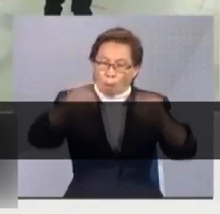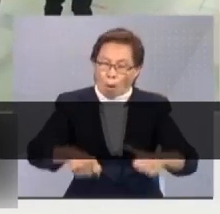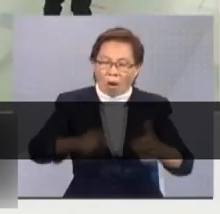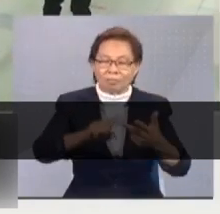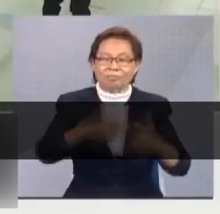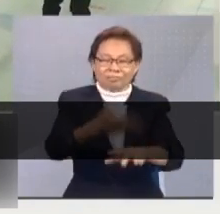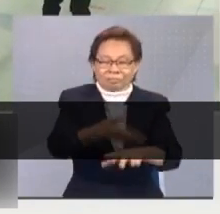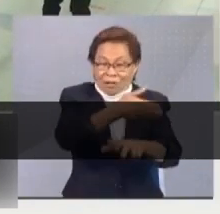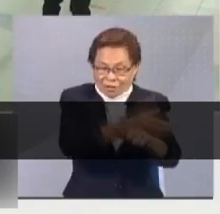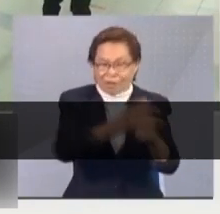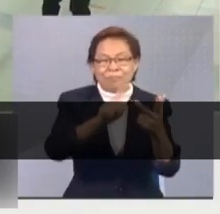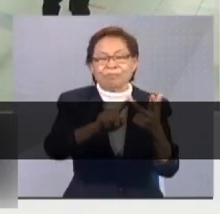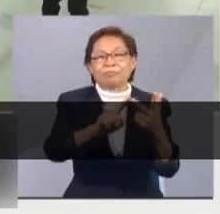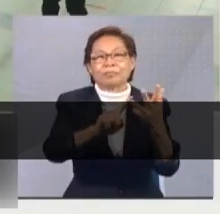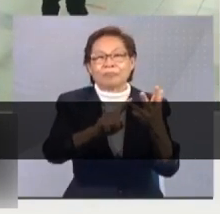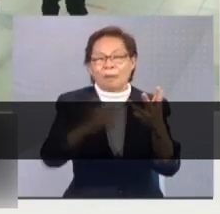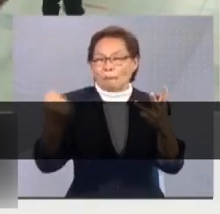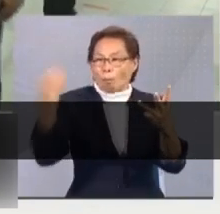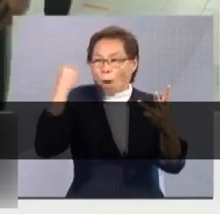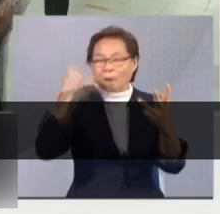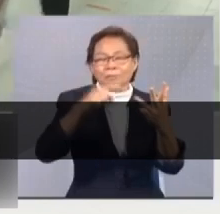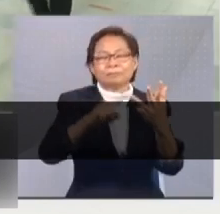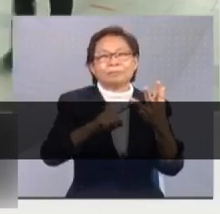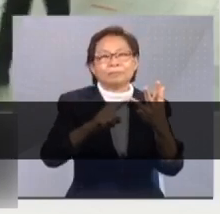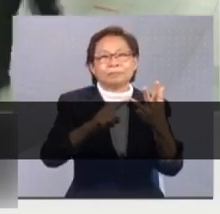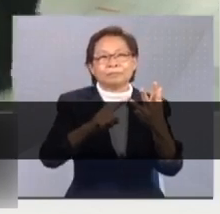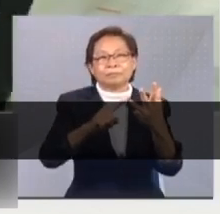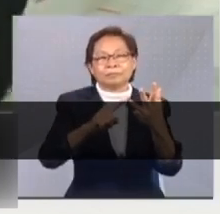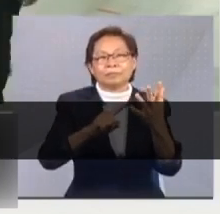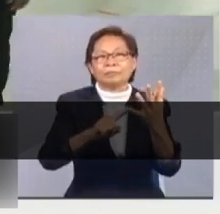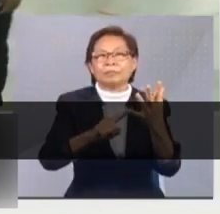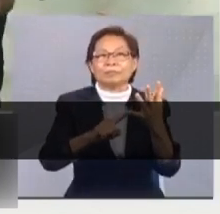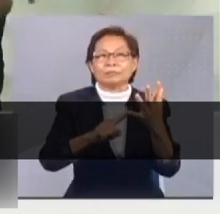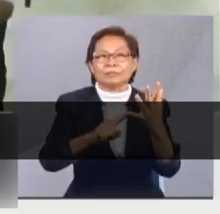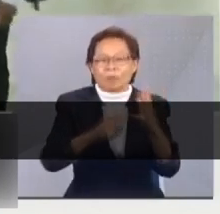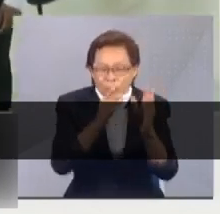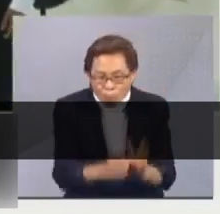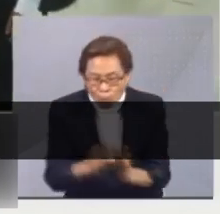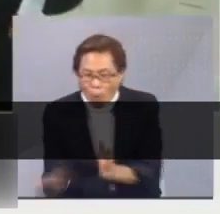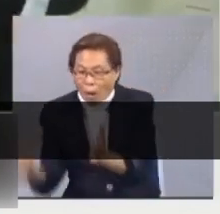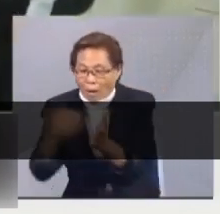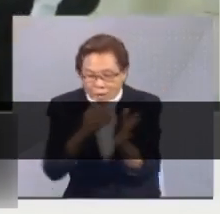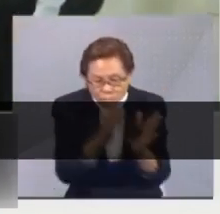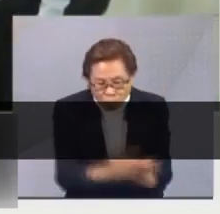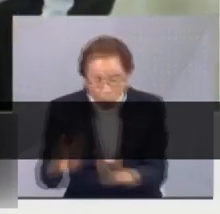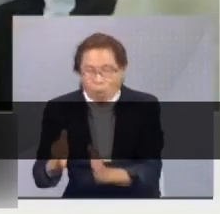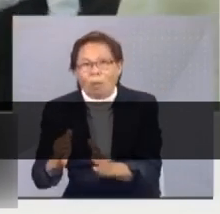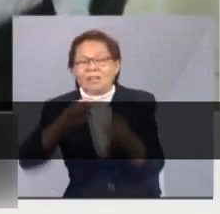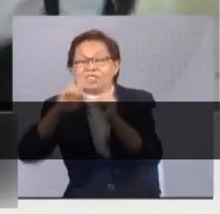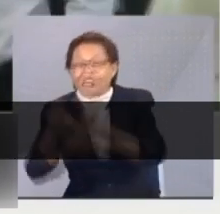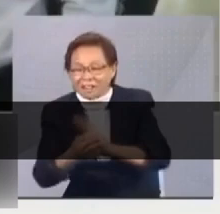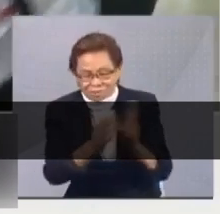iaitu recovery, memperkasa, revitalize dan menyusun semula reform.